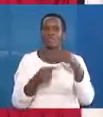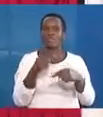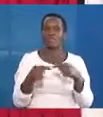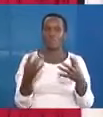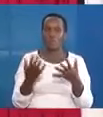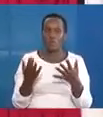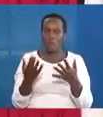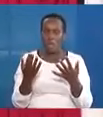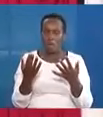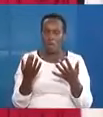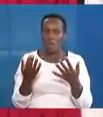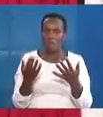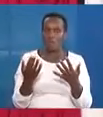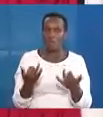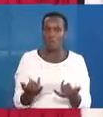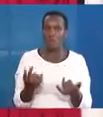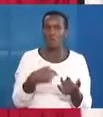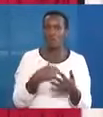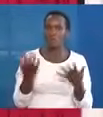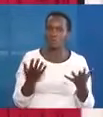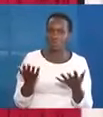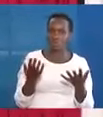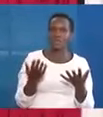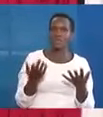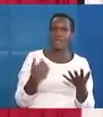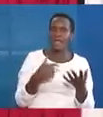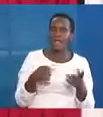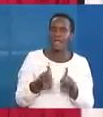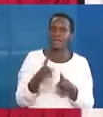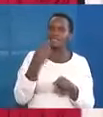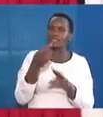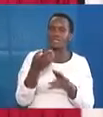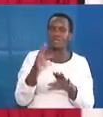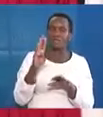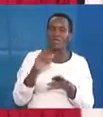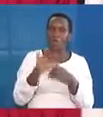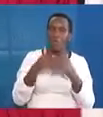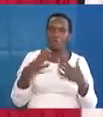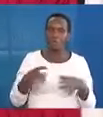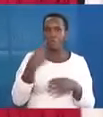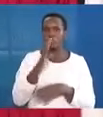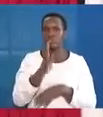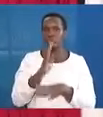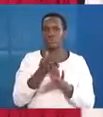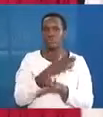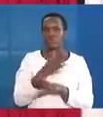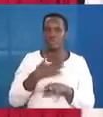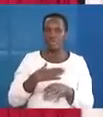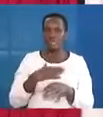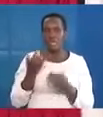are now, as has been indicated by the speakers before me, is that we now